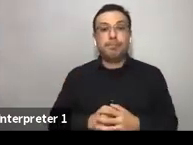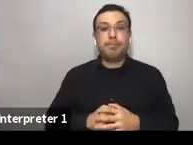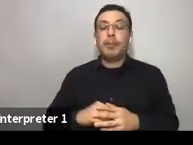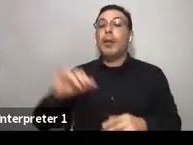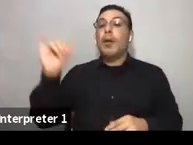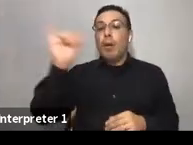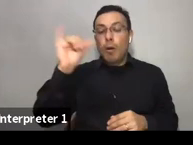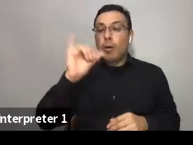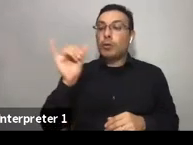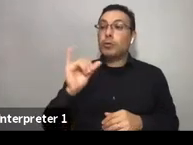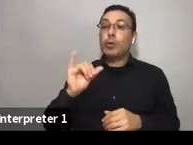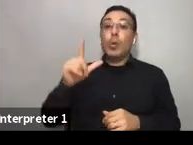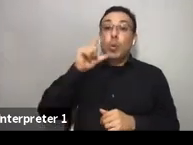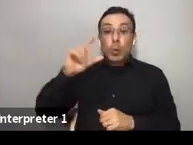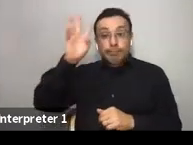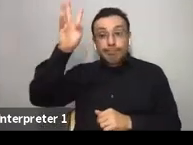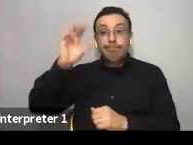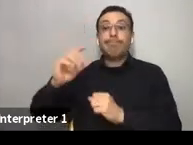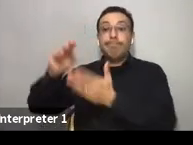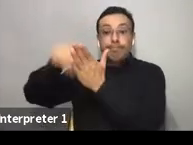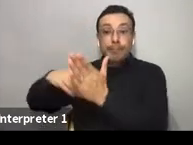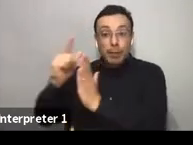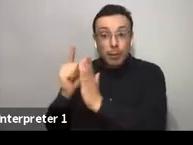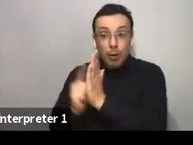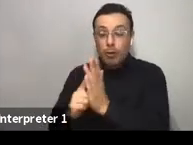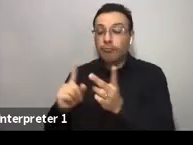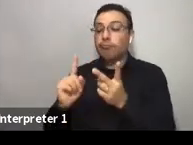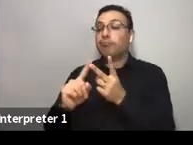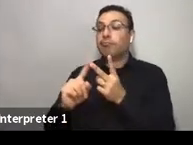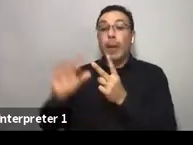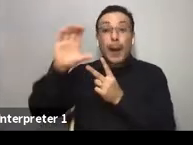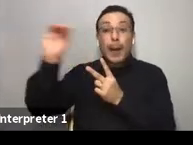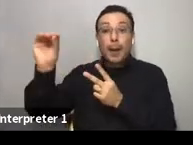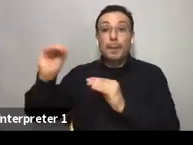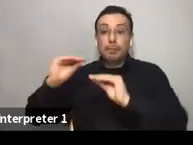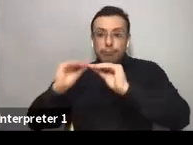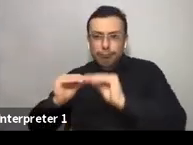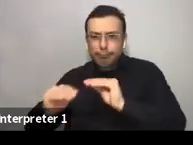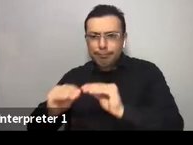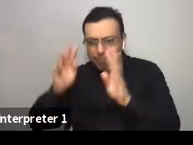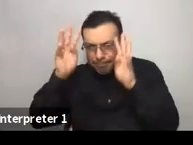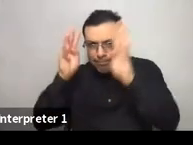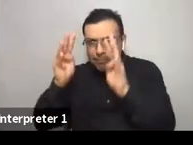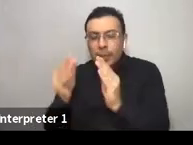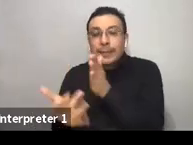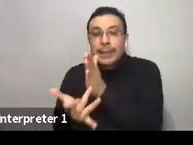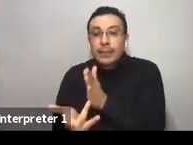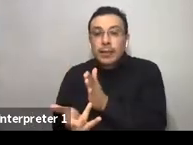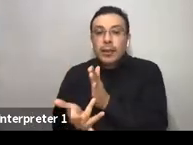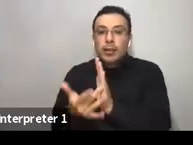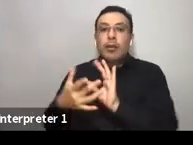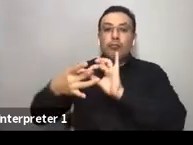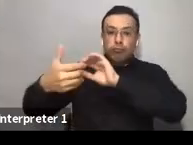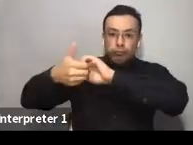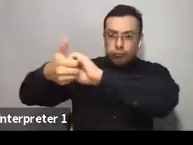companies specifically around this work, how to improve the platforms that are out there that survivors